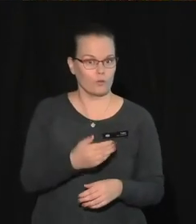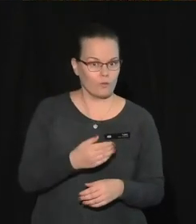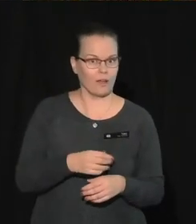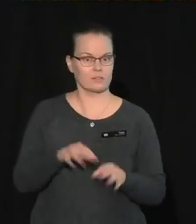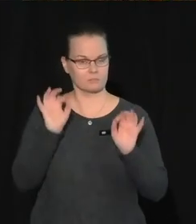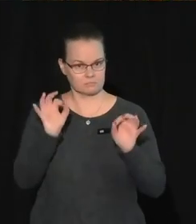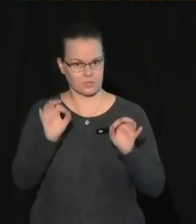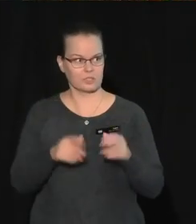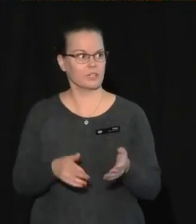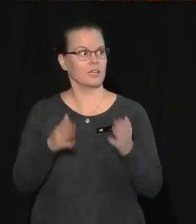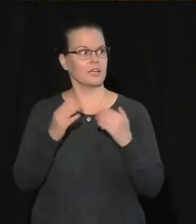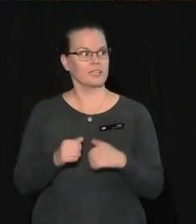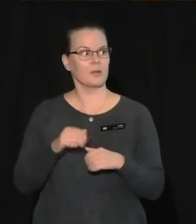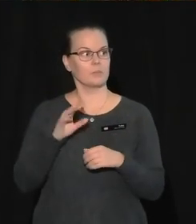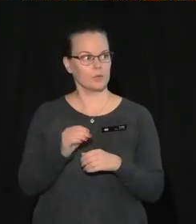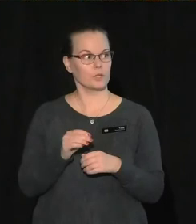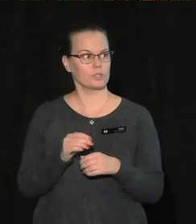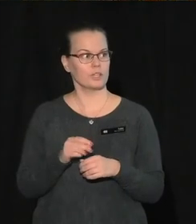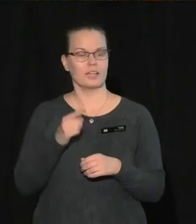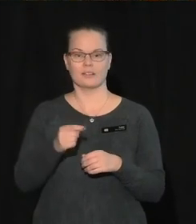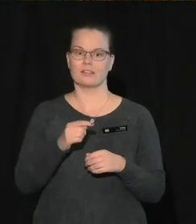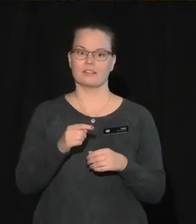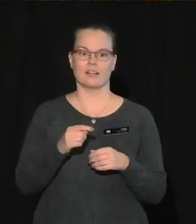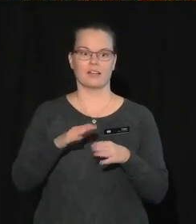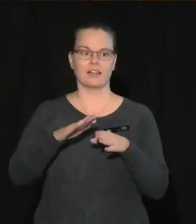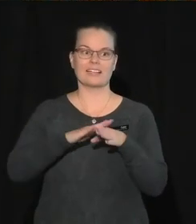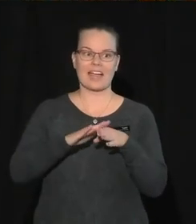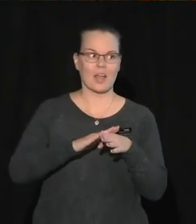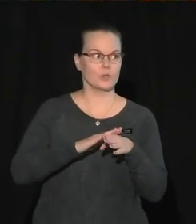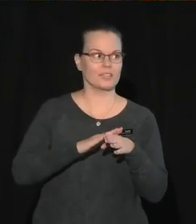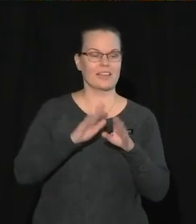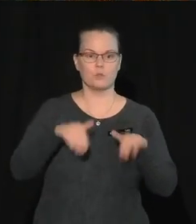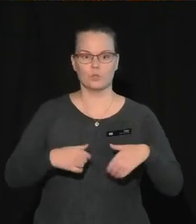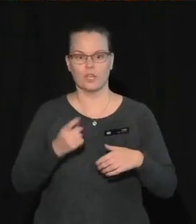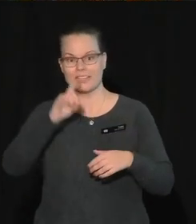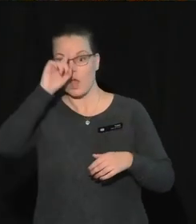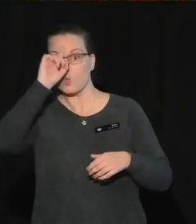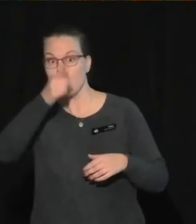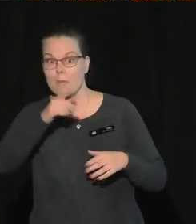also understandability and usability? What do you say?